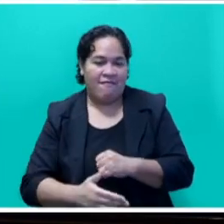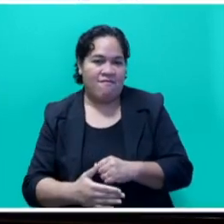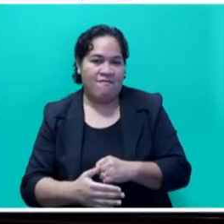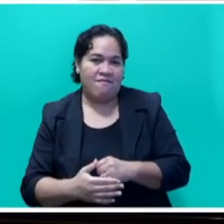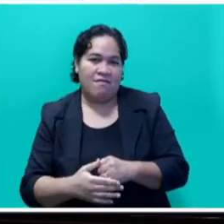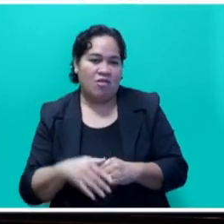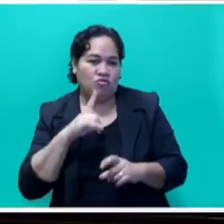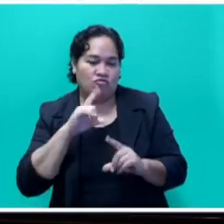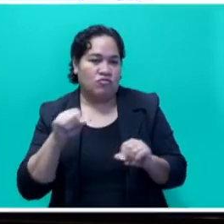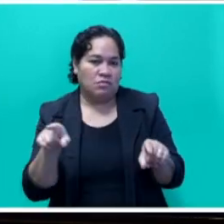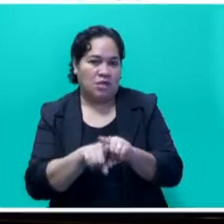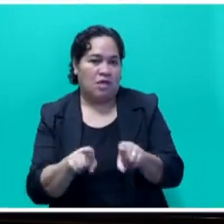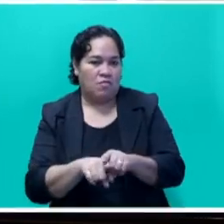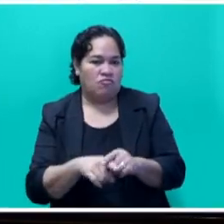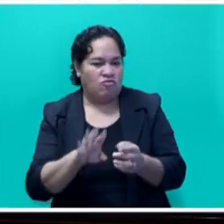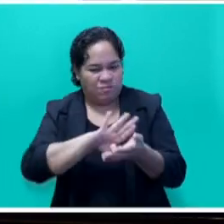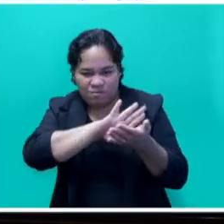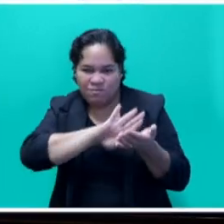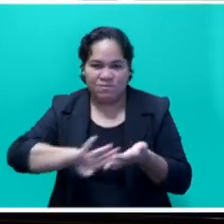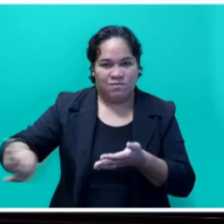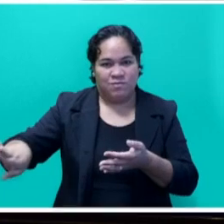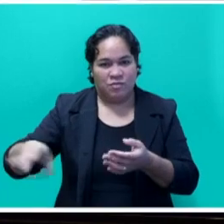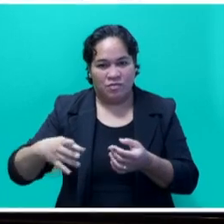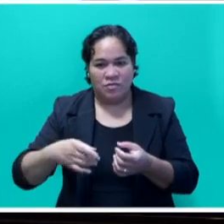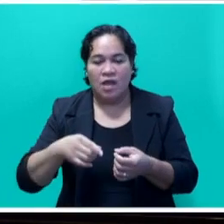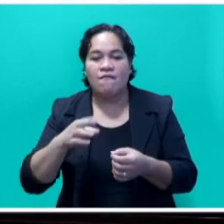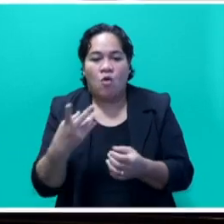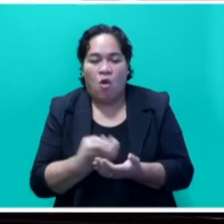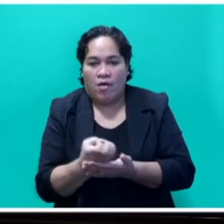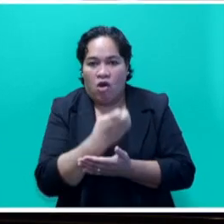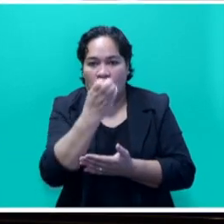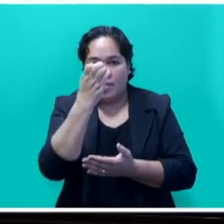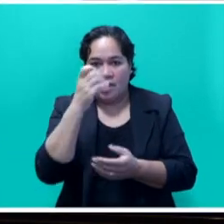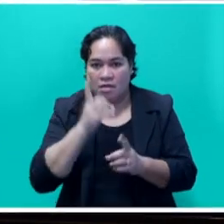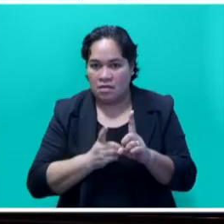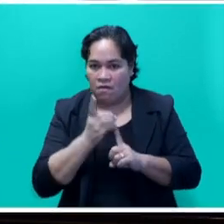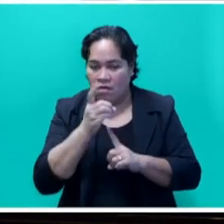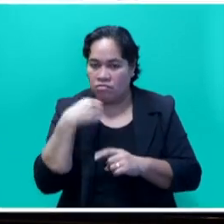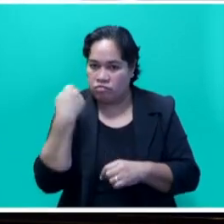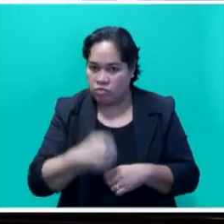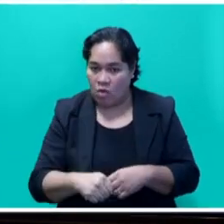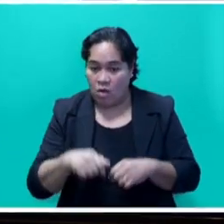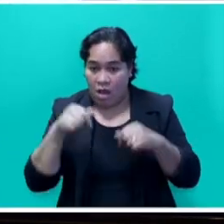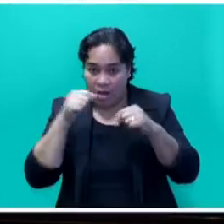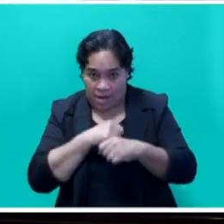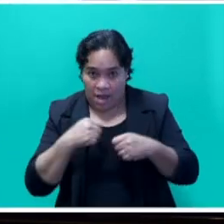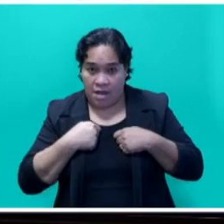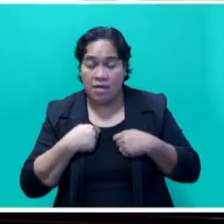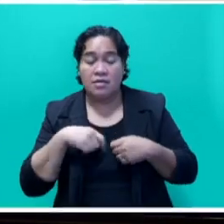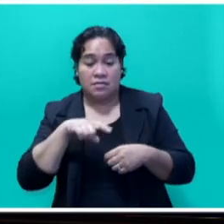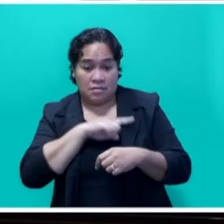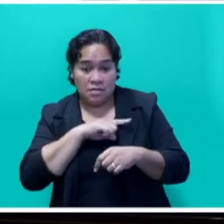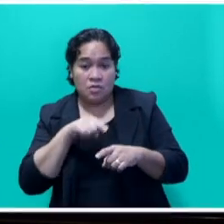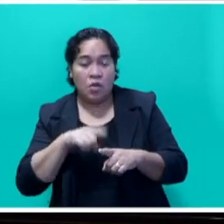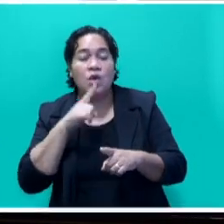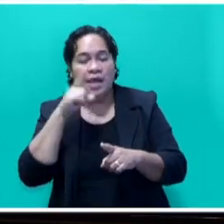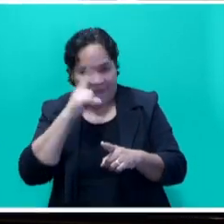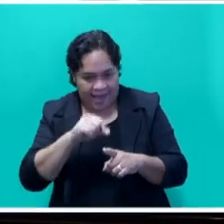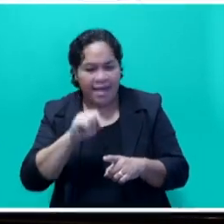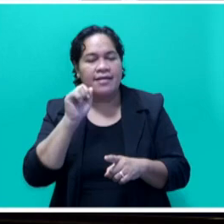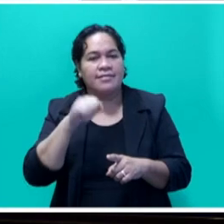the permanent alienation of land for economic development. The philosophy is that you can have economic